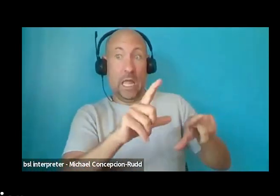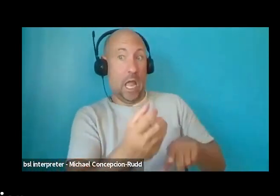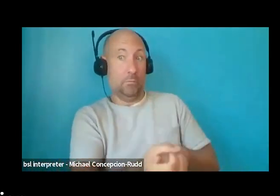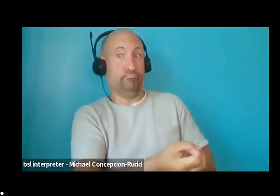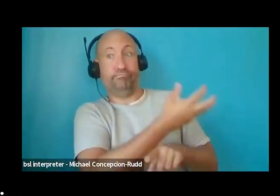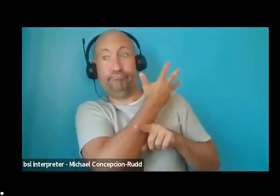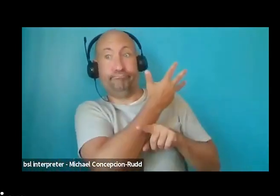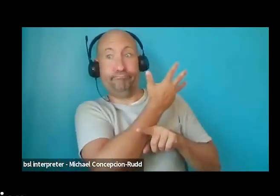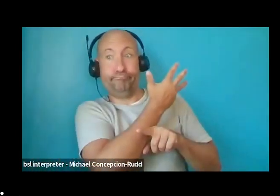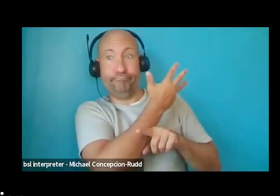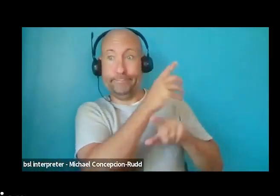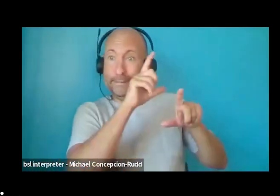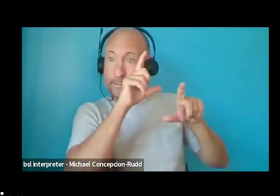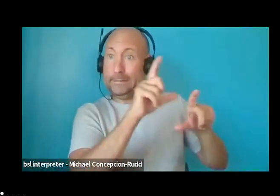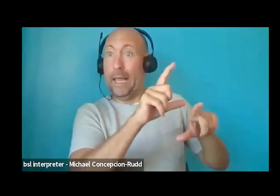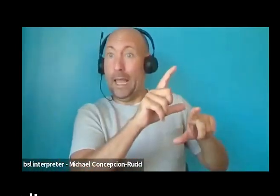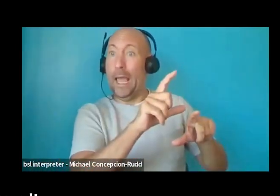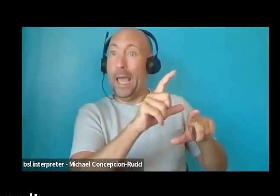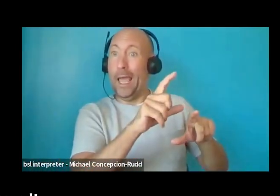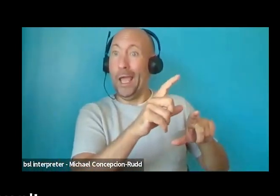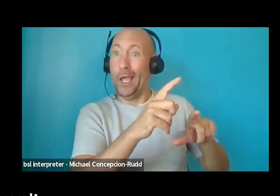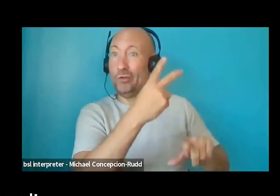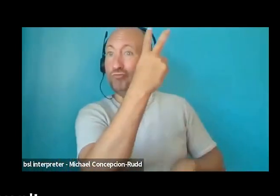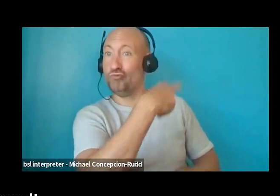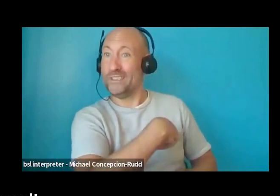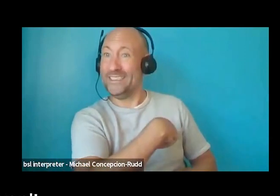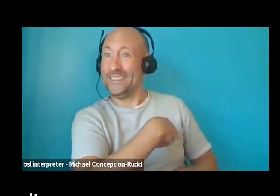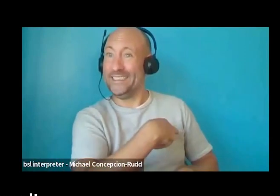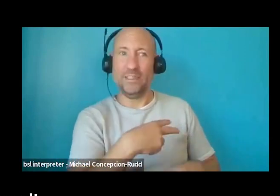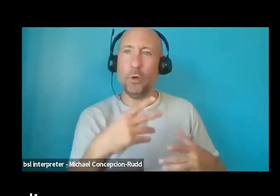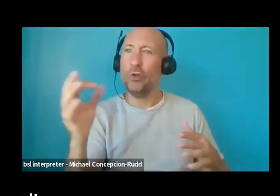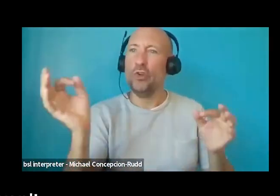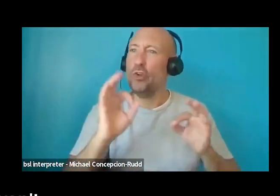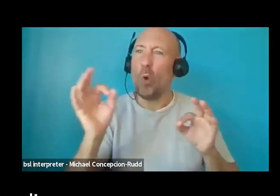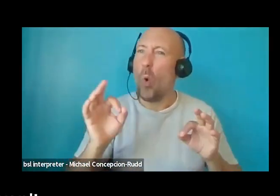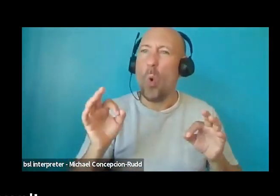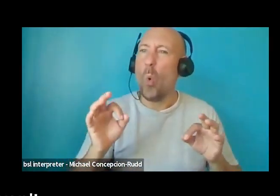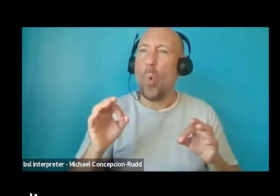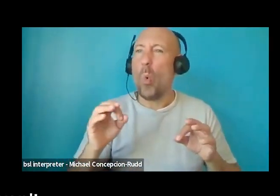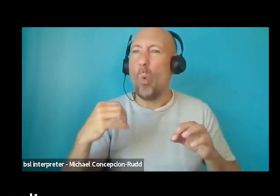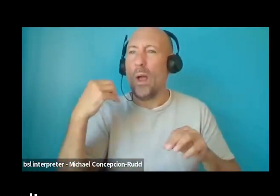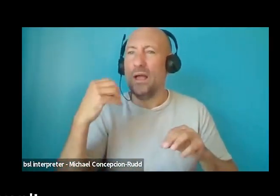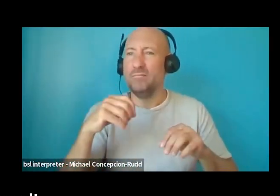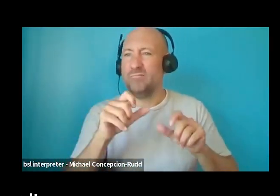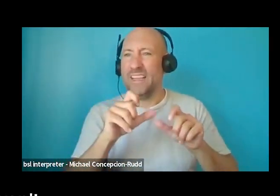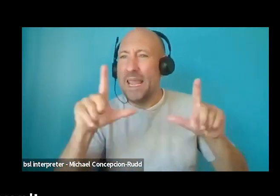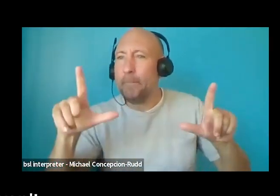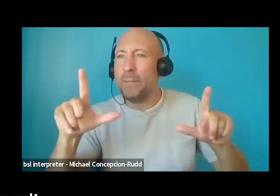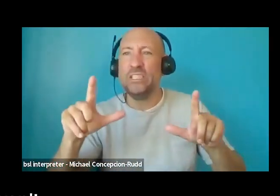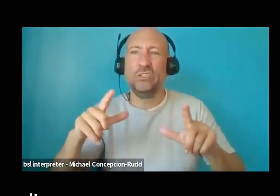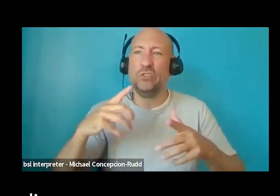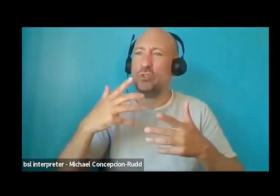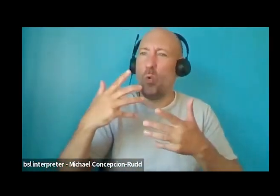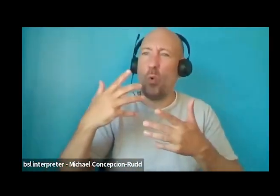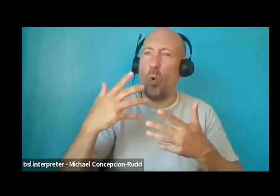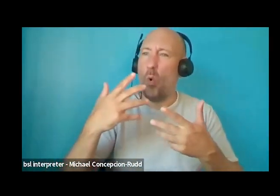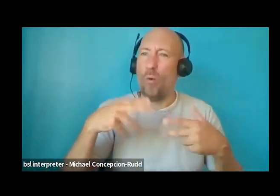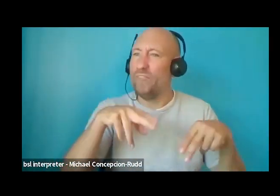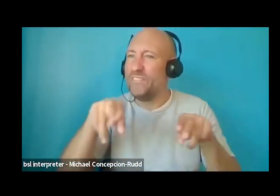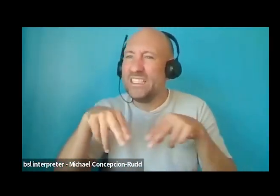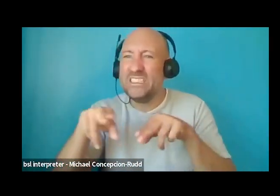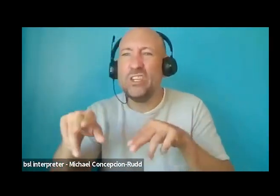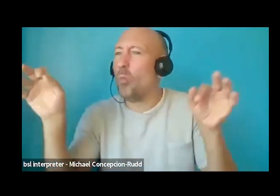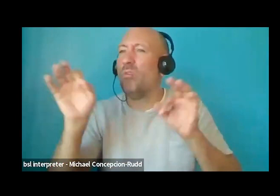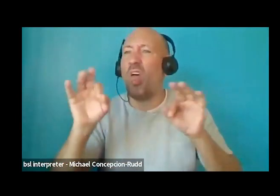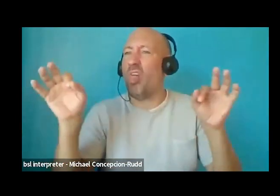bit of the webinar. But it has no images or videos, so I won't be describing any of those things. And I